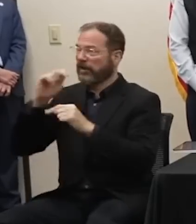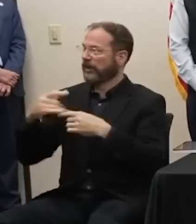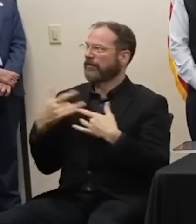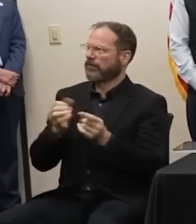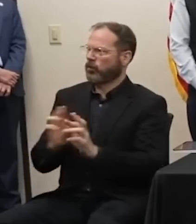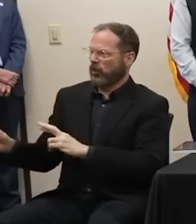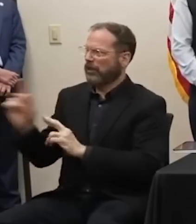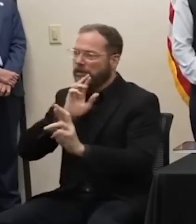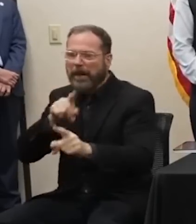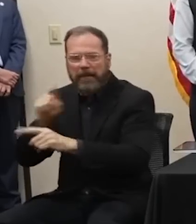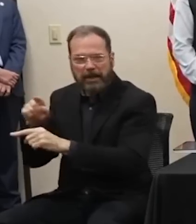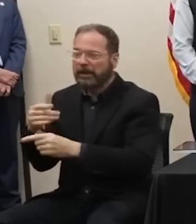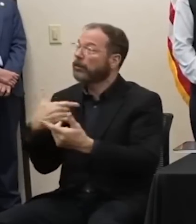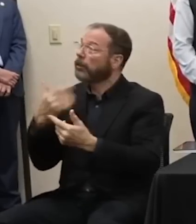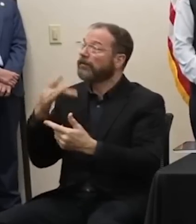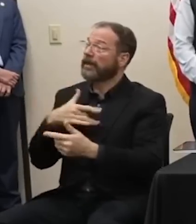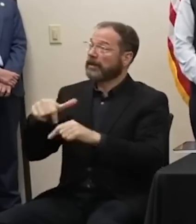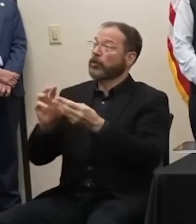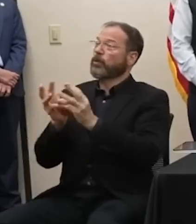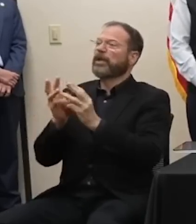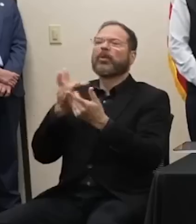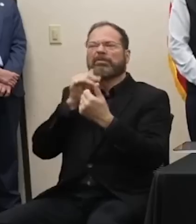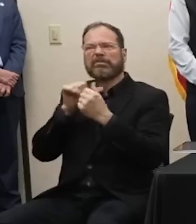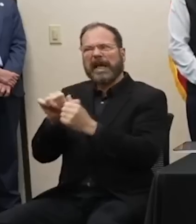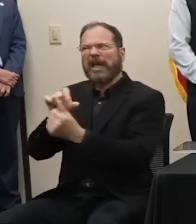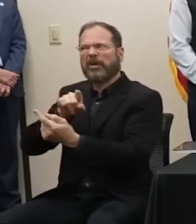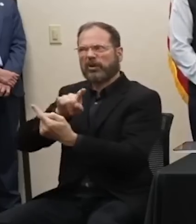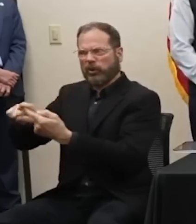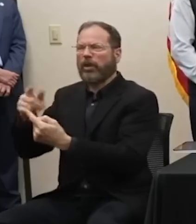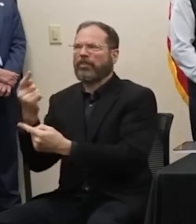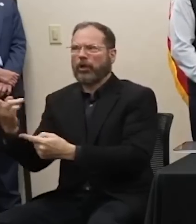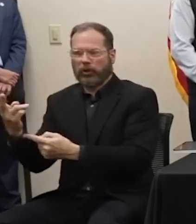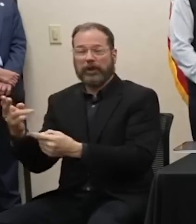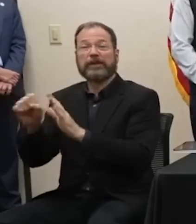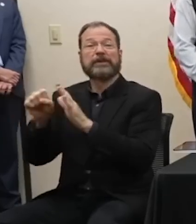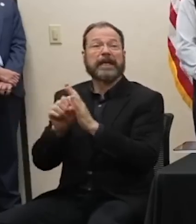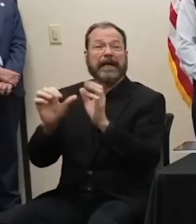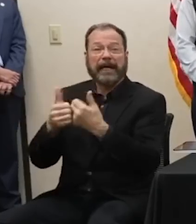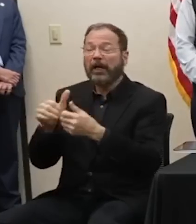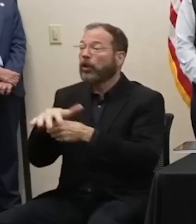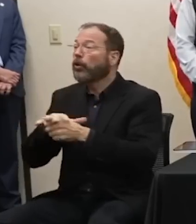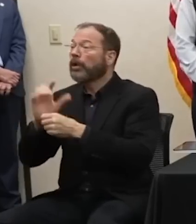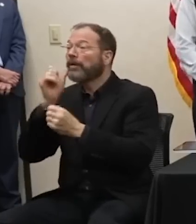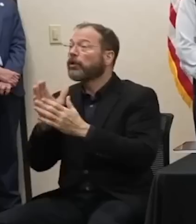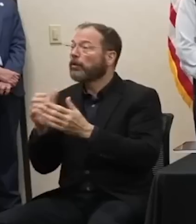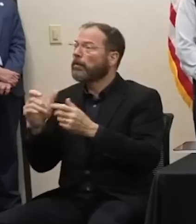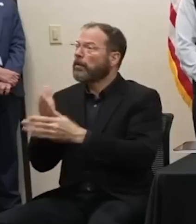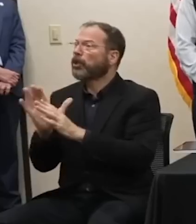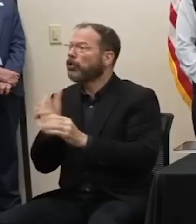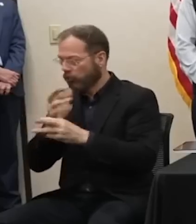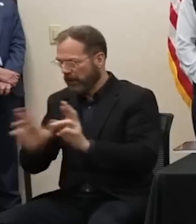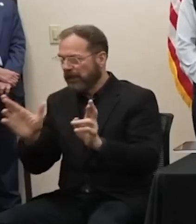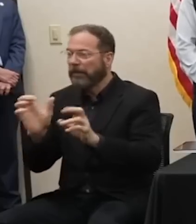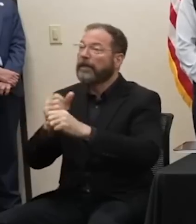ready to respond to this. We believe this winter weather will last at least through Thursday. And so state agencies and our local government partners are ready. I would